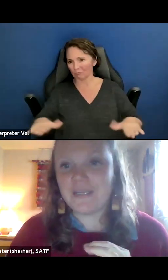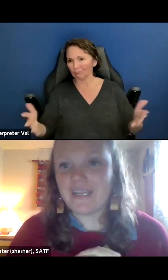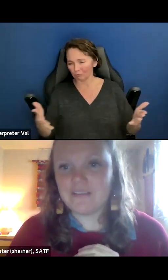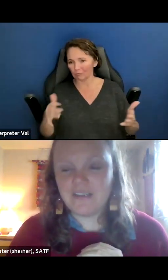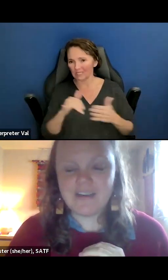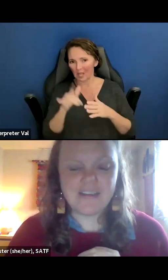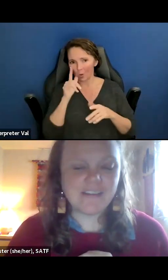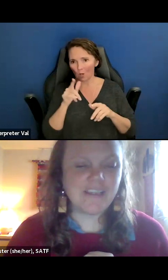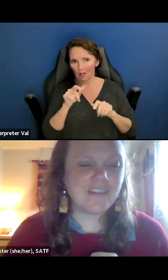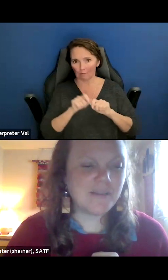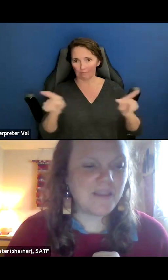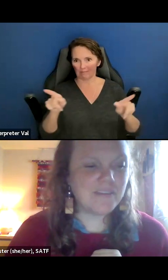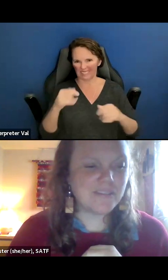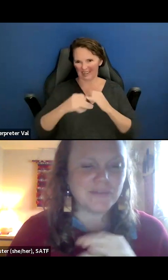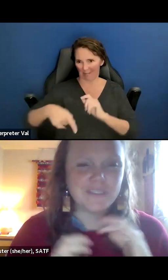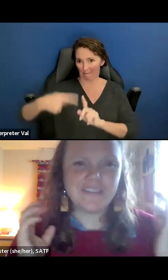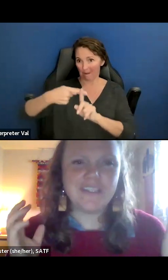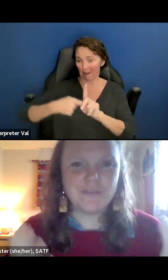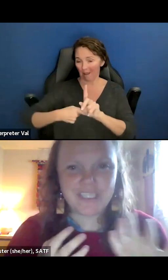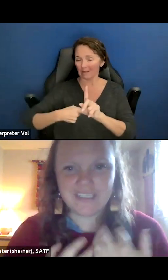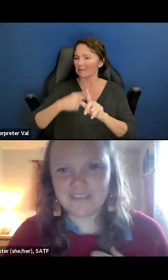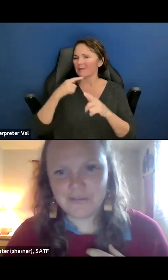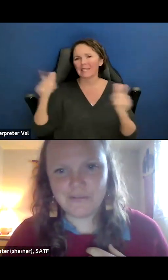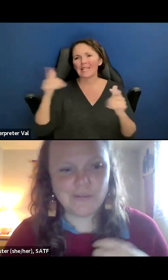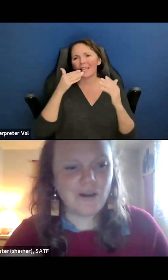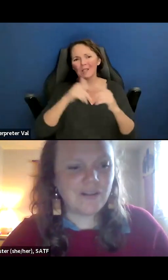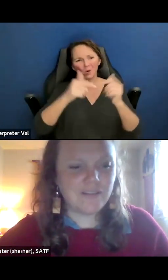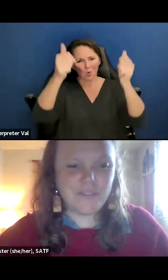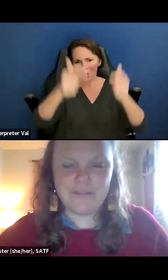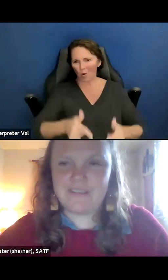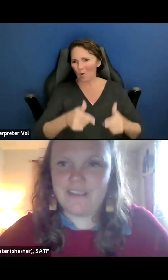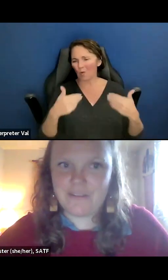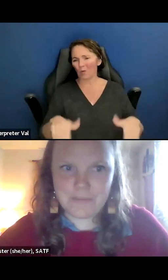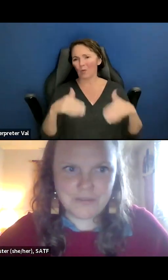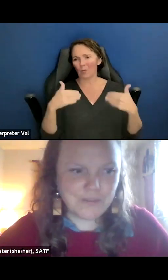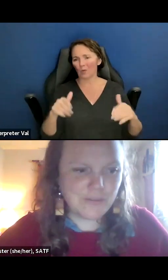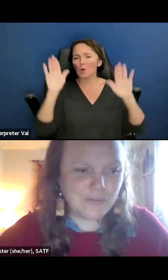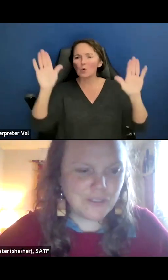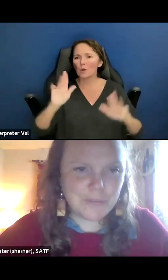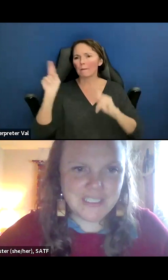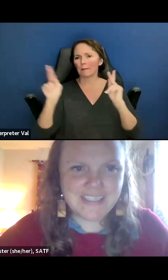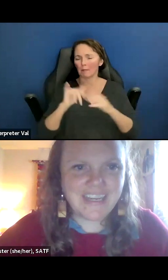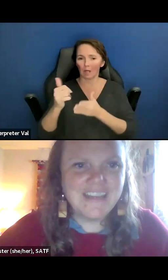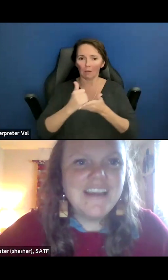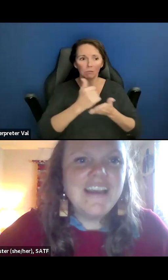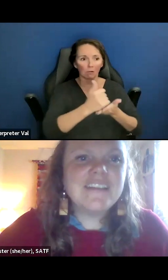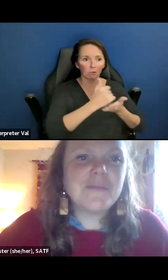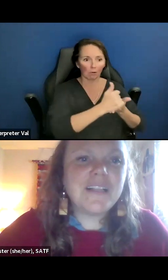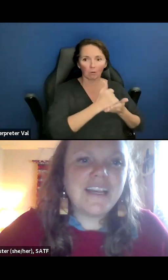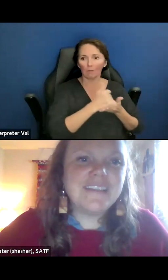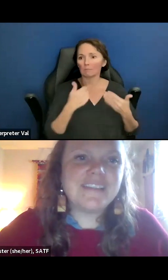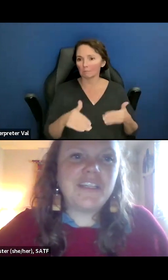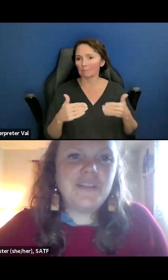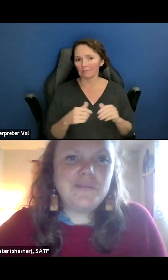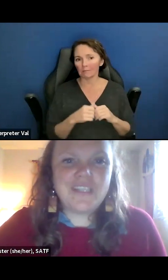will be coming out near the end of the month. So just a huge thanks to all of those incredible folks who have contributed to that, as